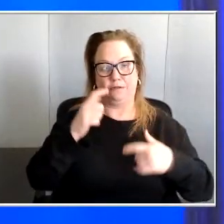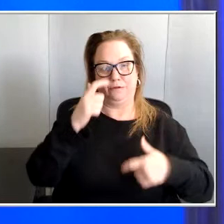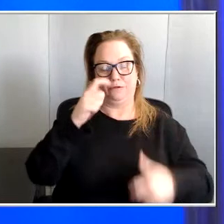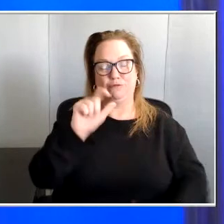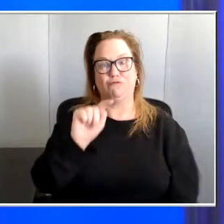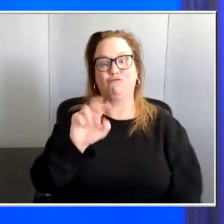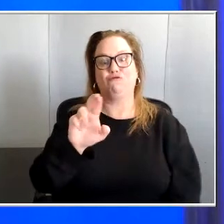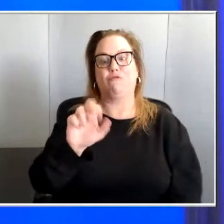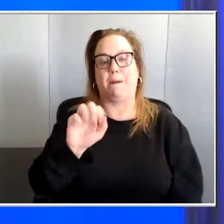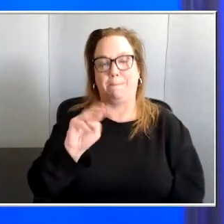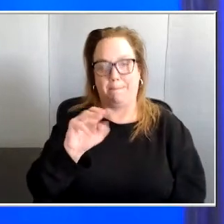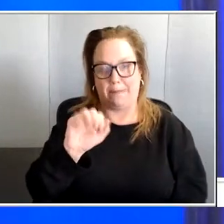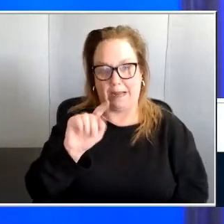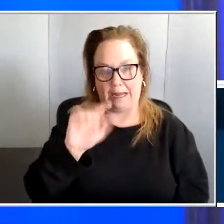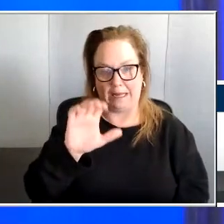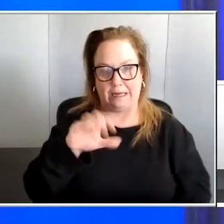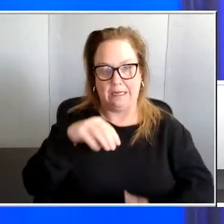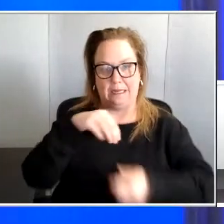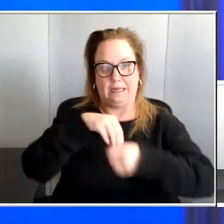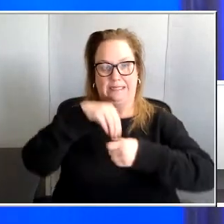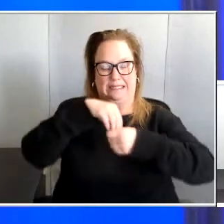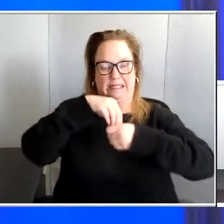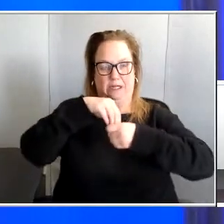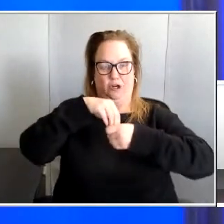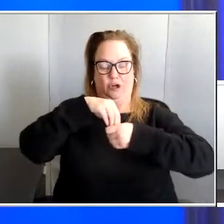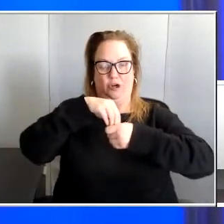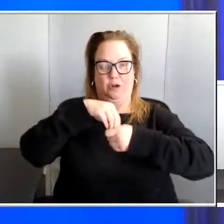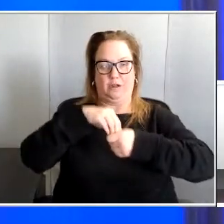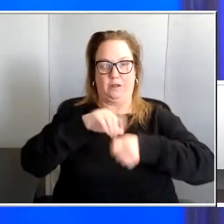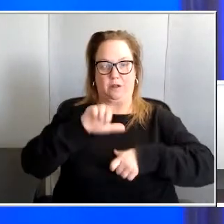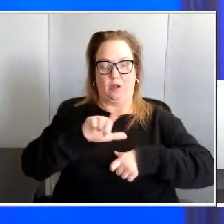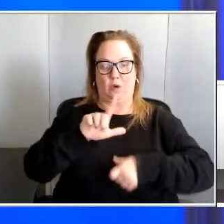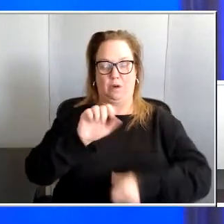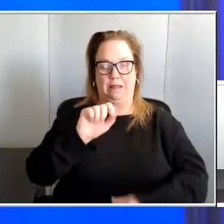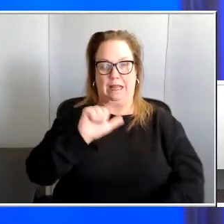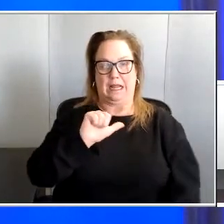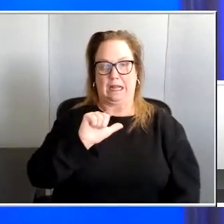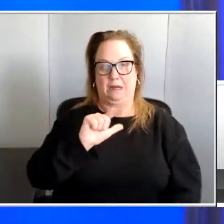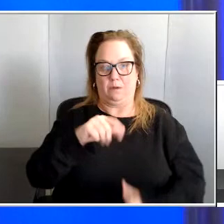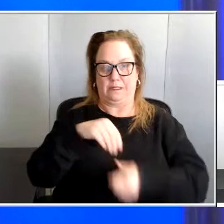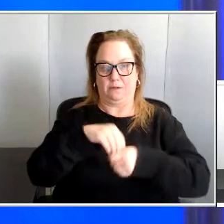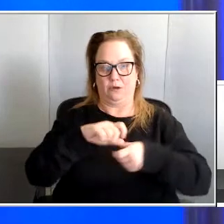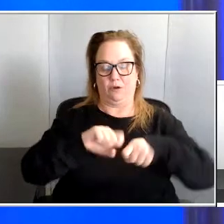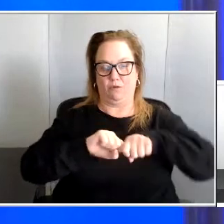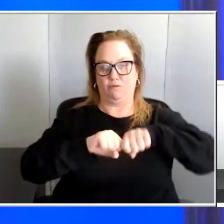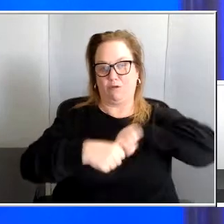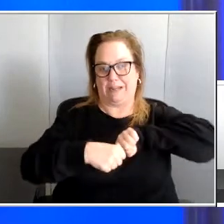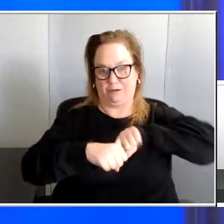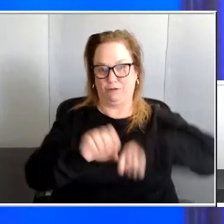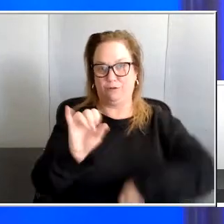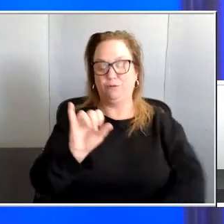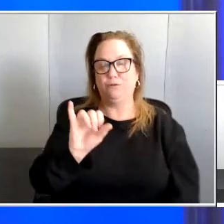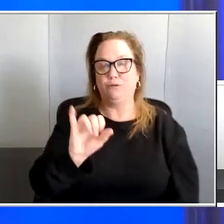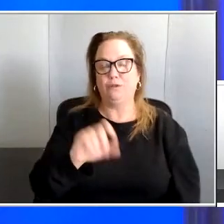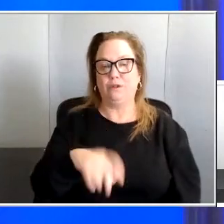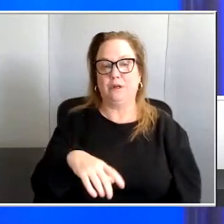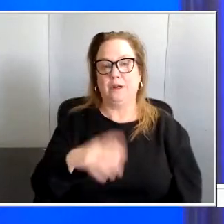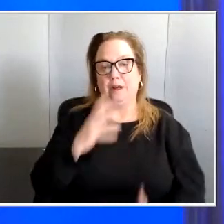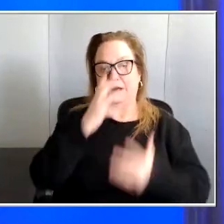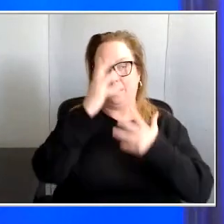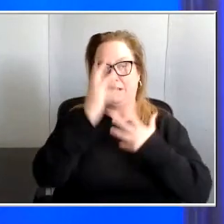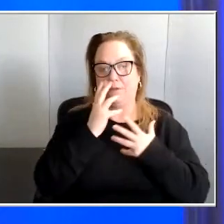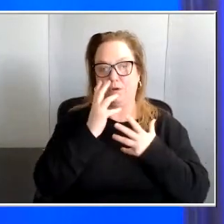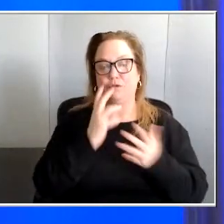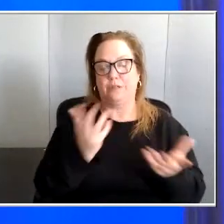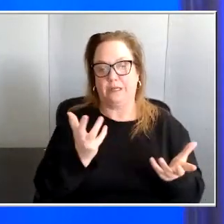has to do with anterior translation of the lower leg with some internal rotation as well. Unfortunately, this can